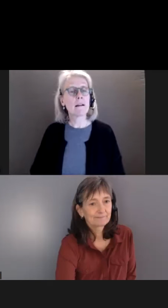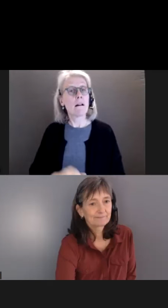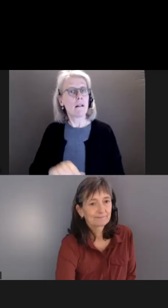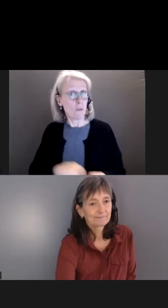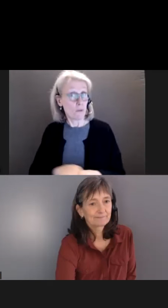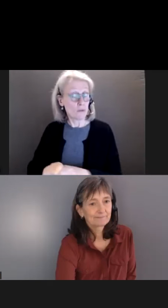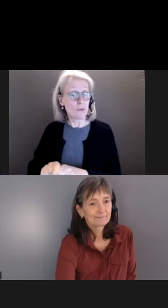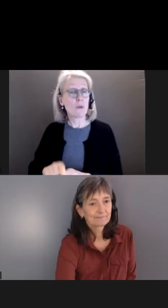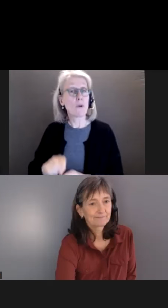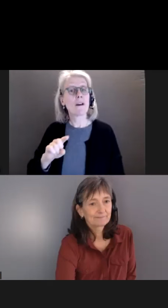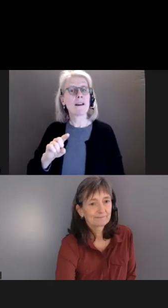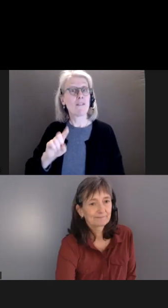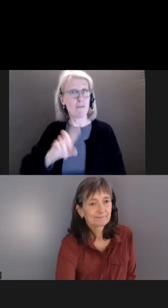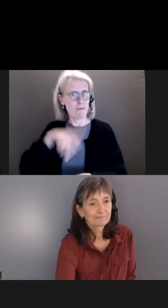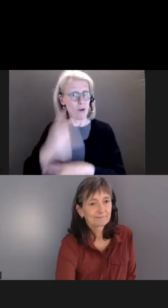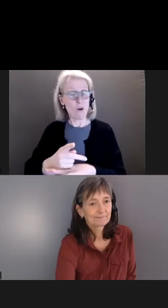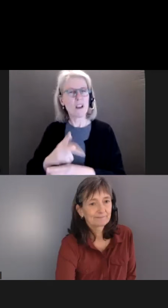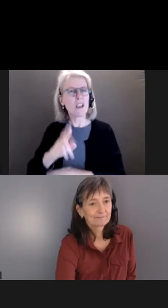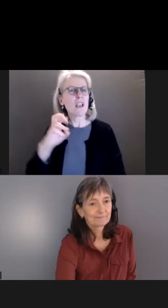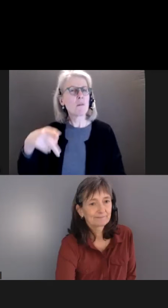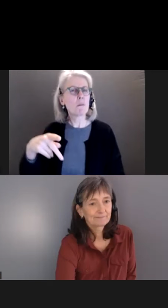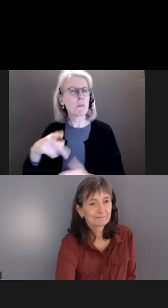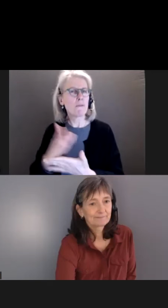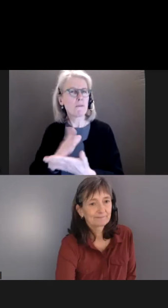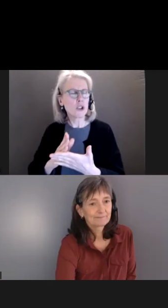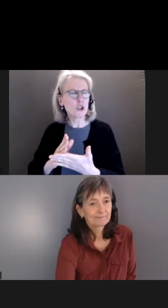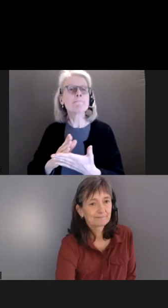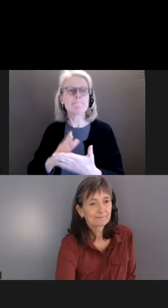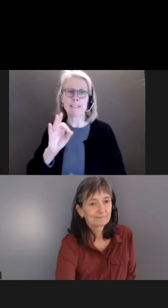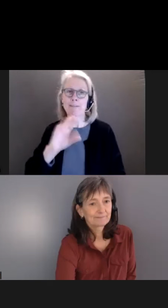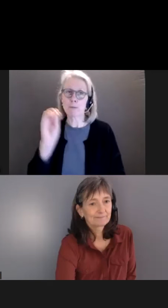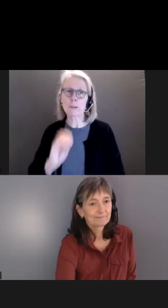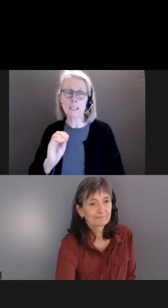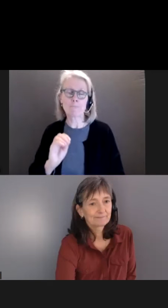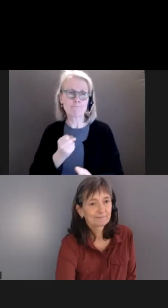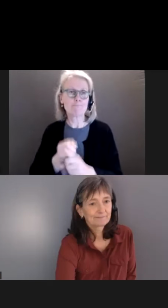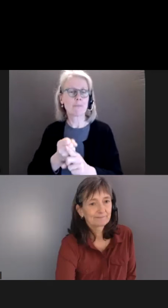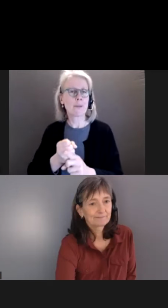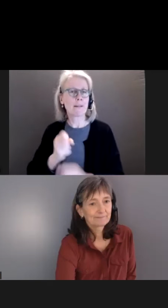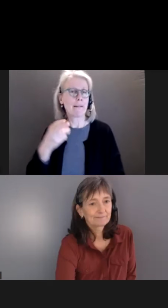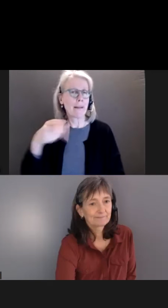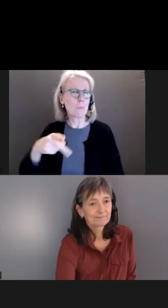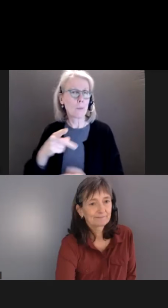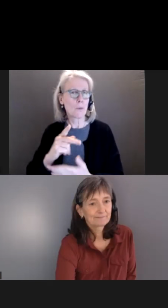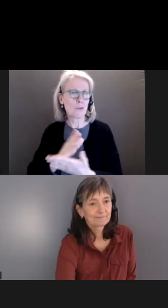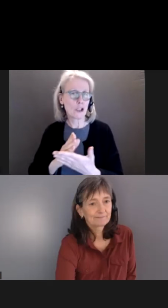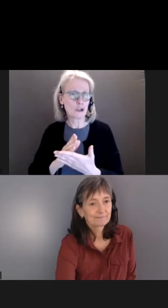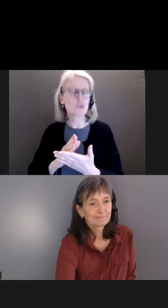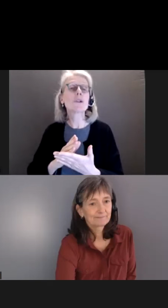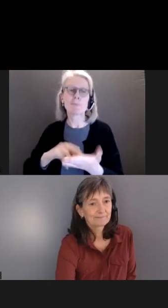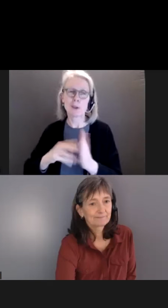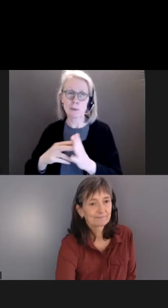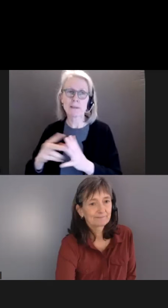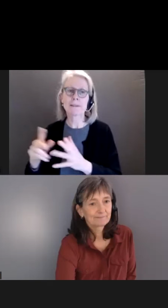main causes of hip fractures, responsible for about 95% of them, which are themselves a huge predictor of long-term care home